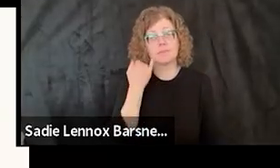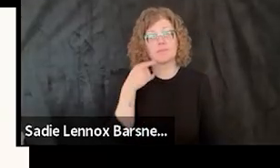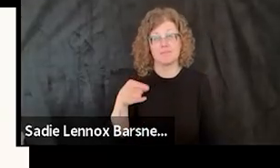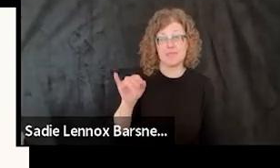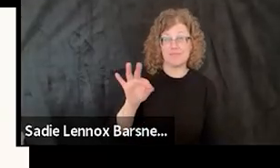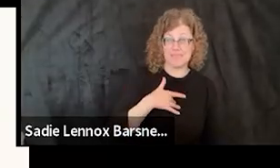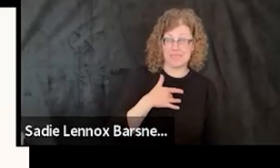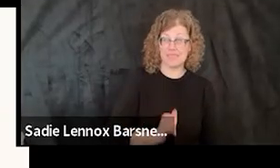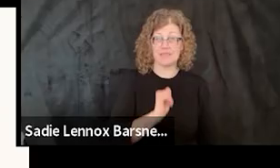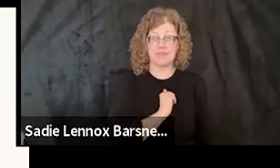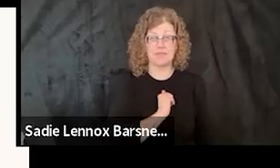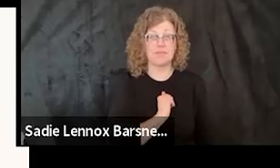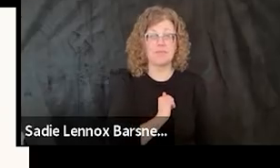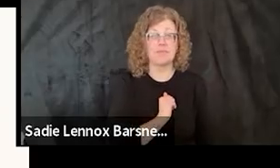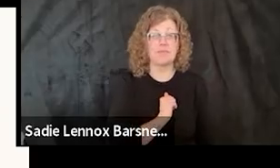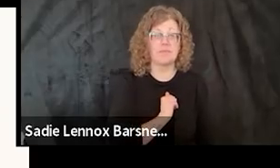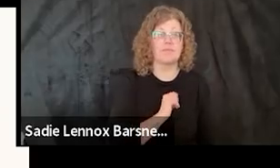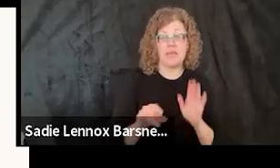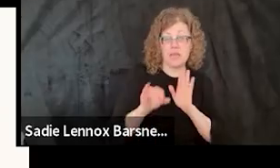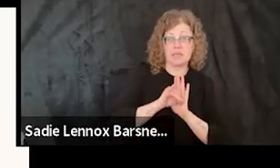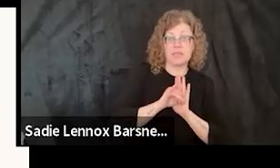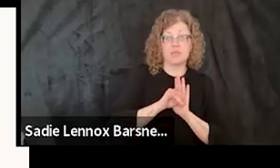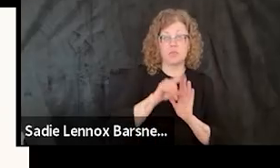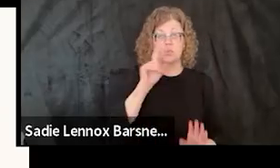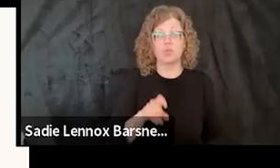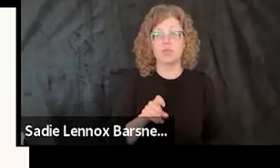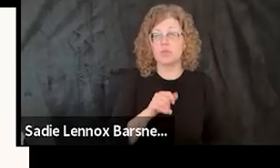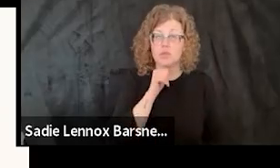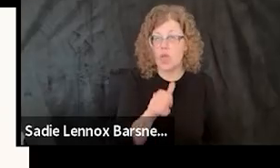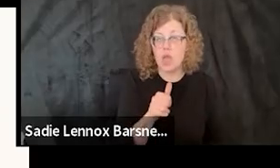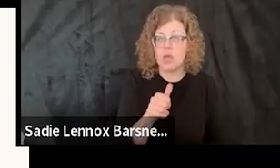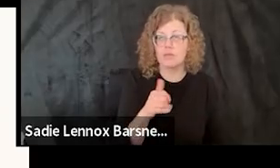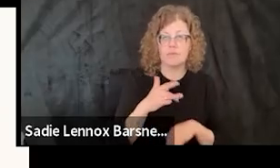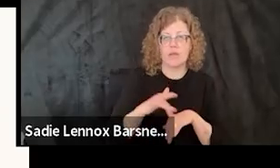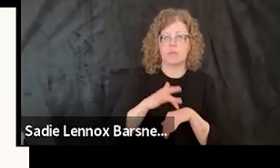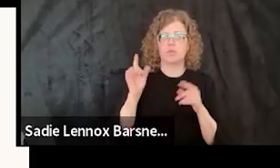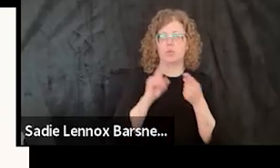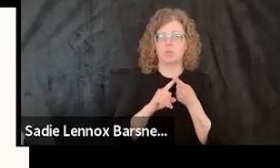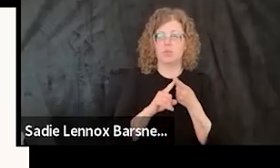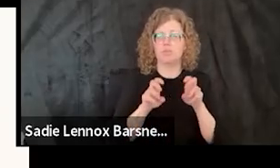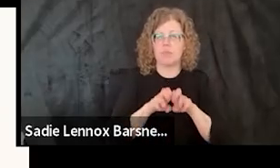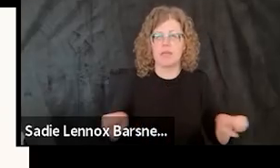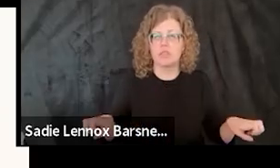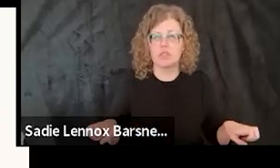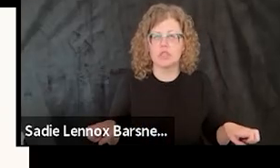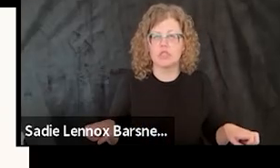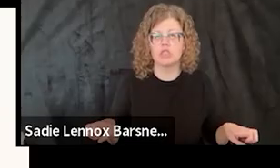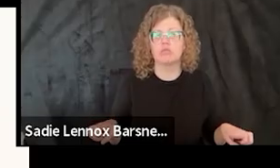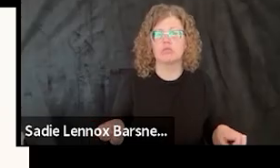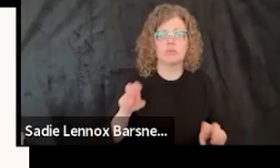to assessors. Access to this information is limited to the research team and grant program staff at